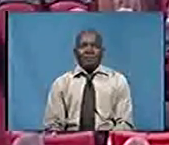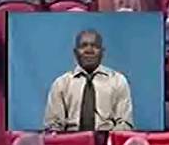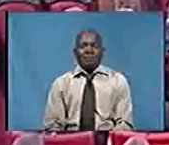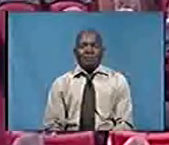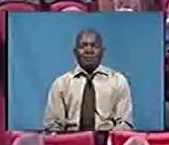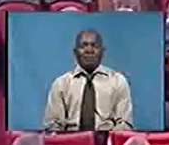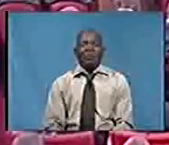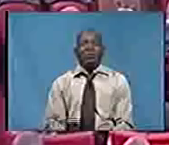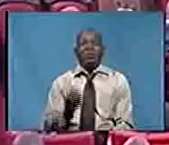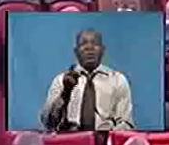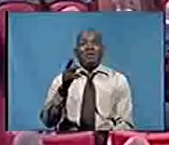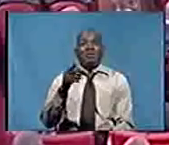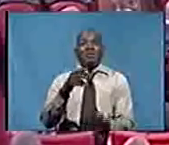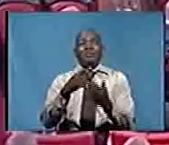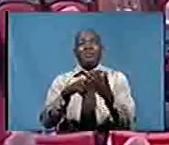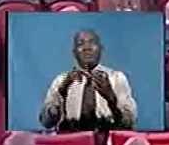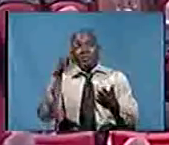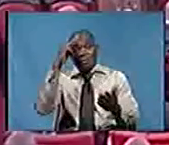Yes.